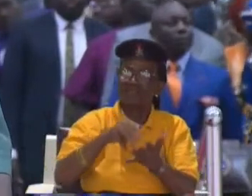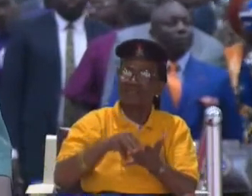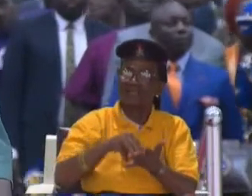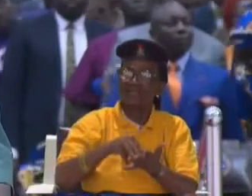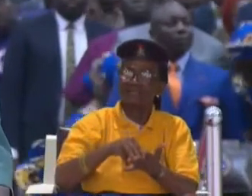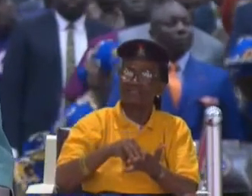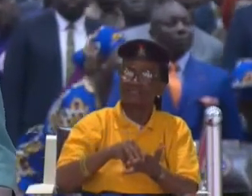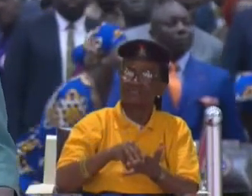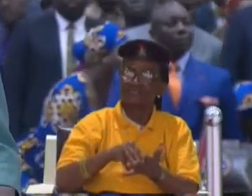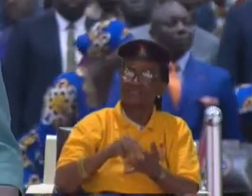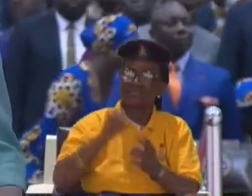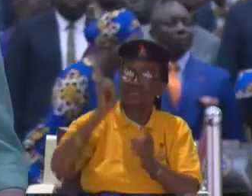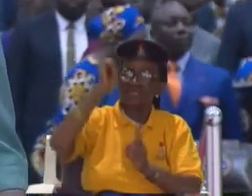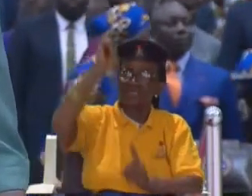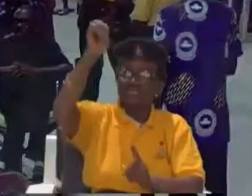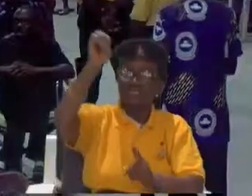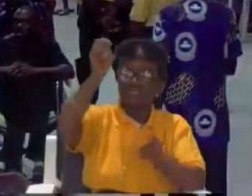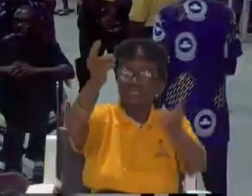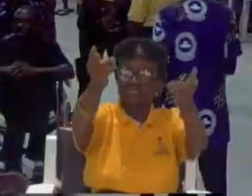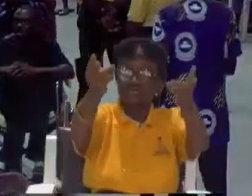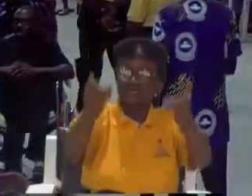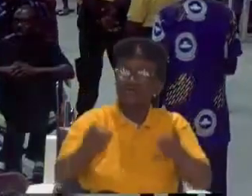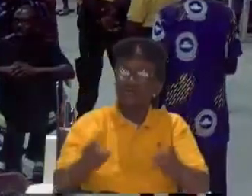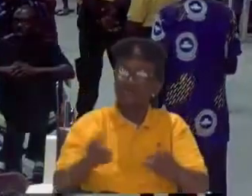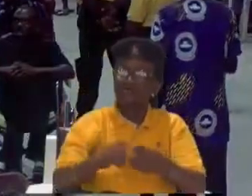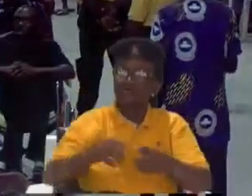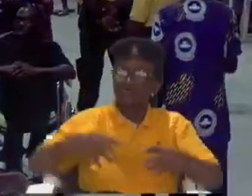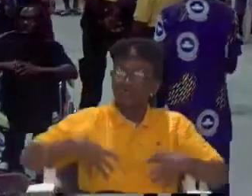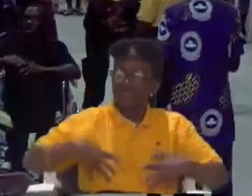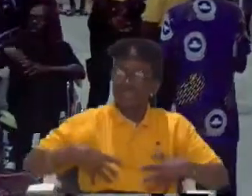he wants to heal 100,000